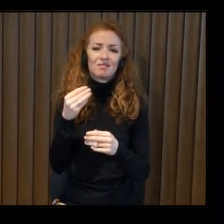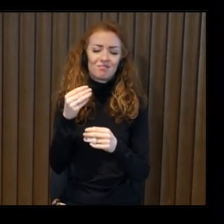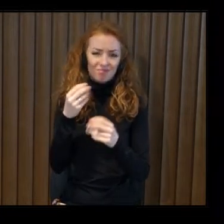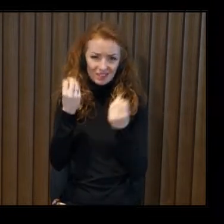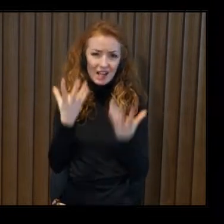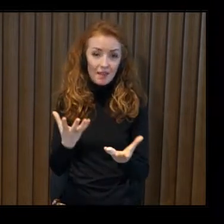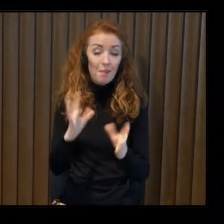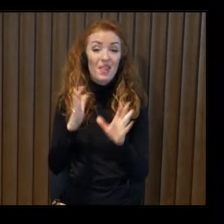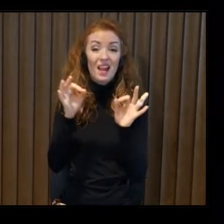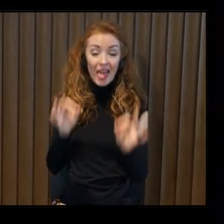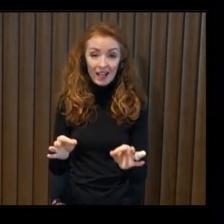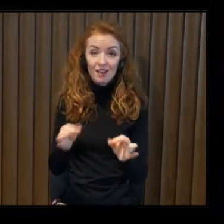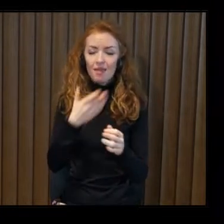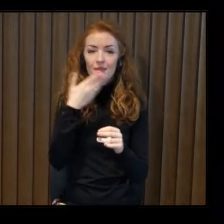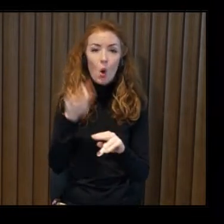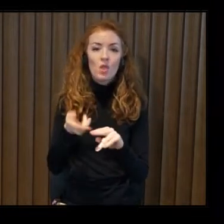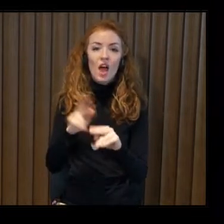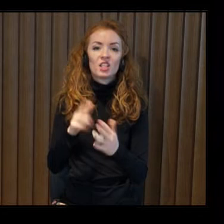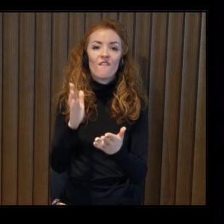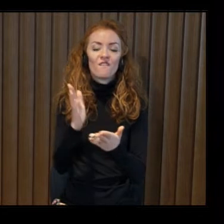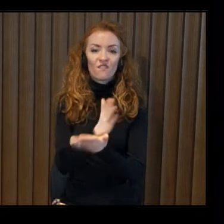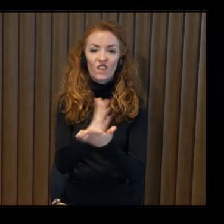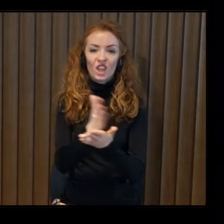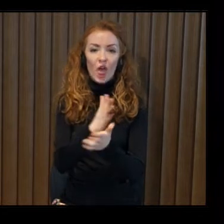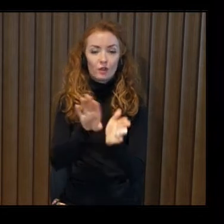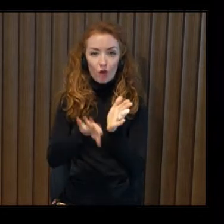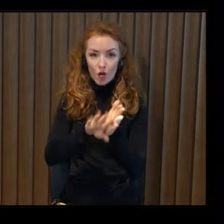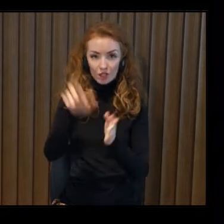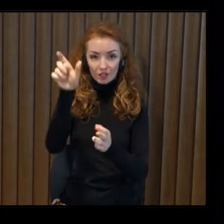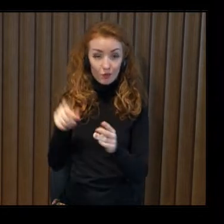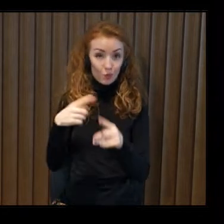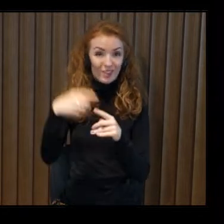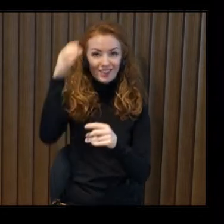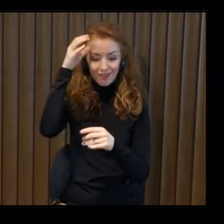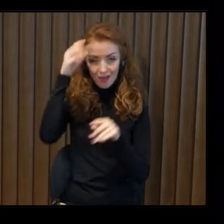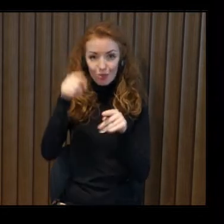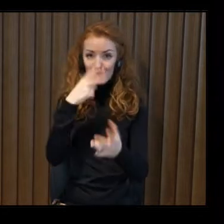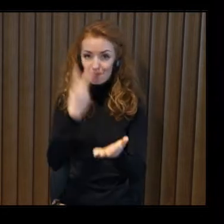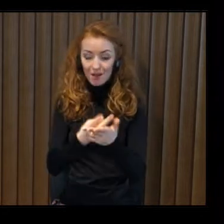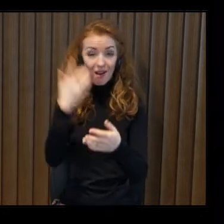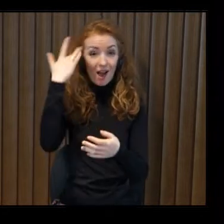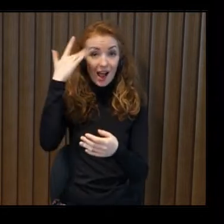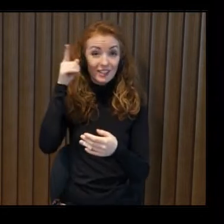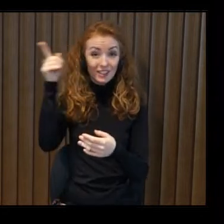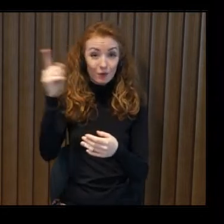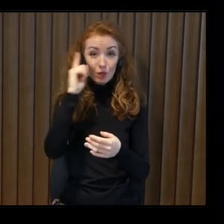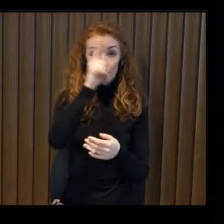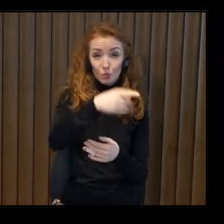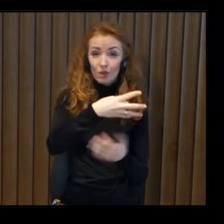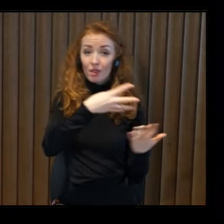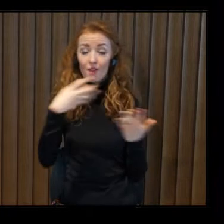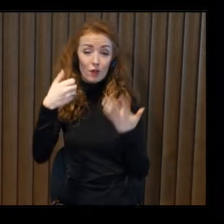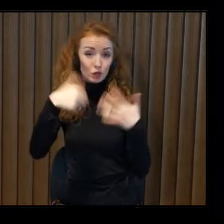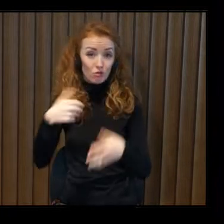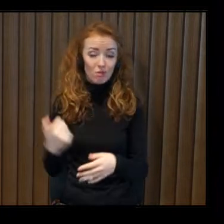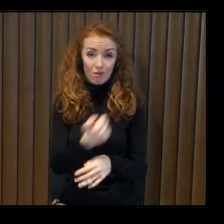and that science proves this. In the United States, back in the 1960s, they did a study on the Air Force pilots. So